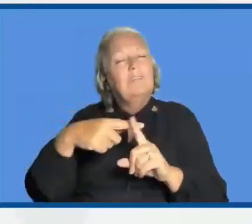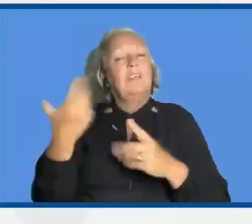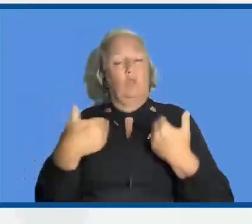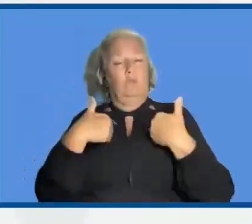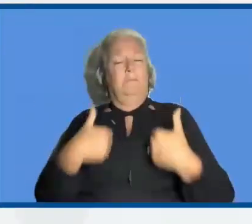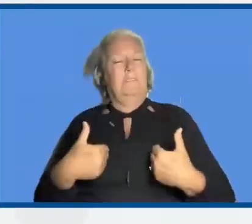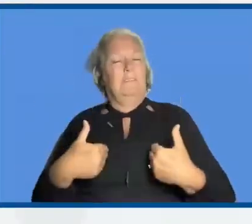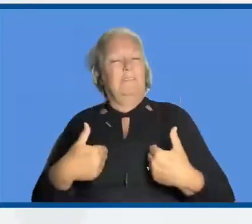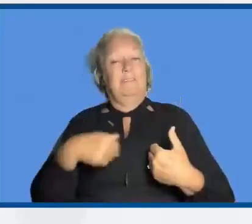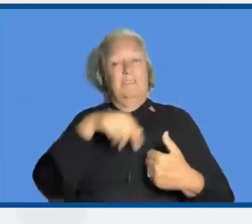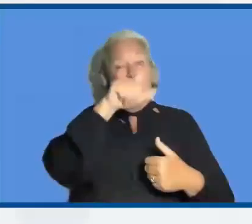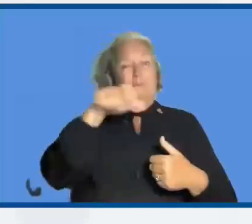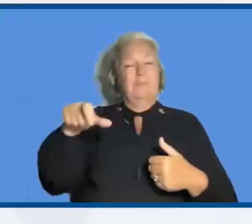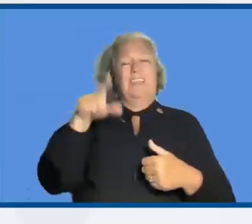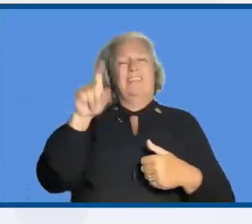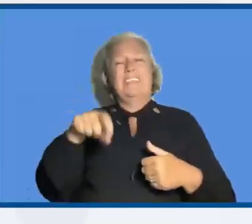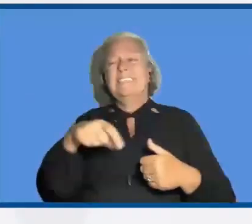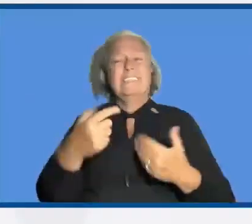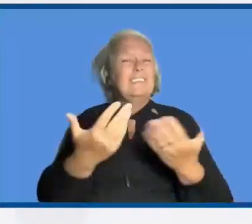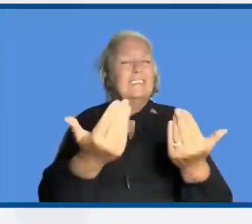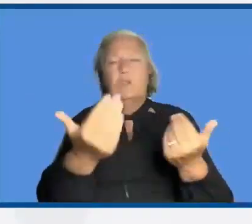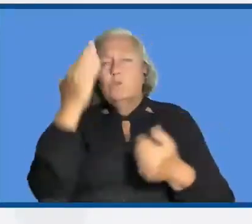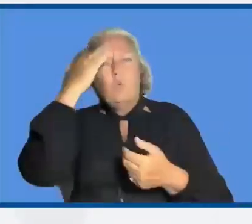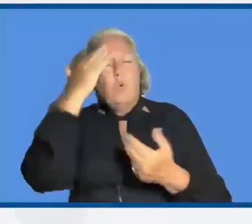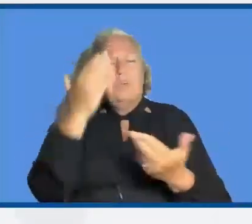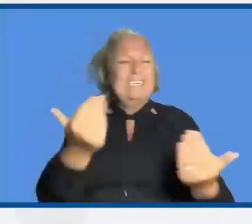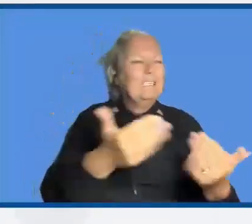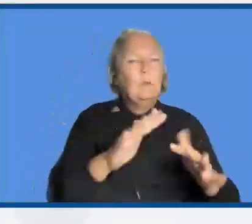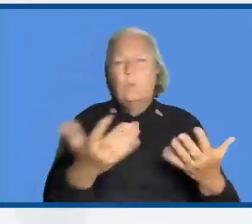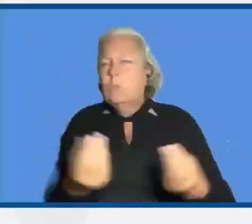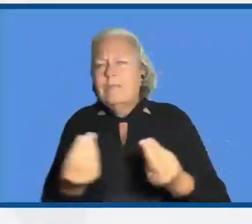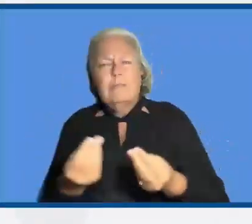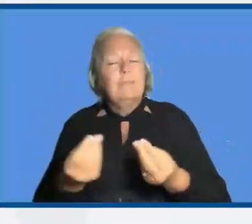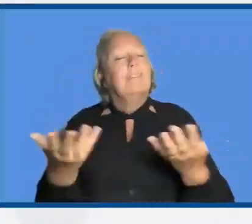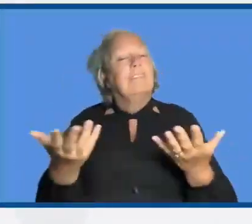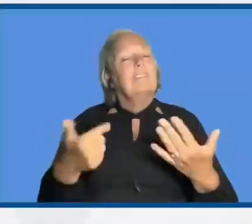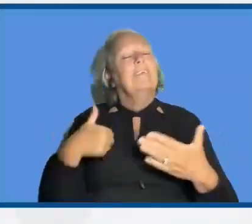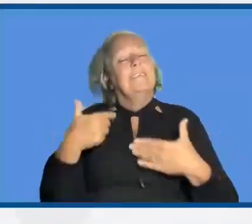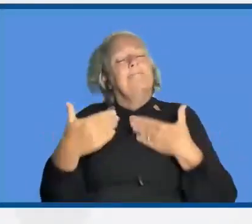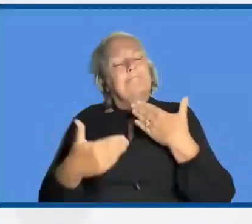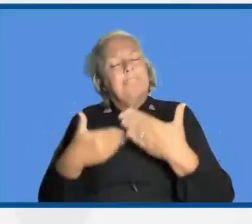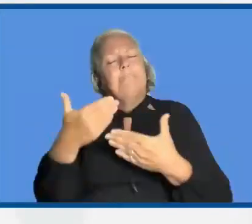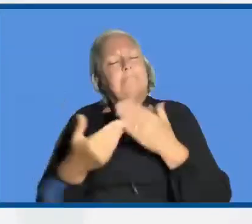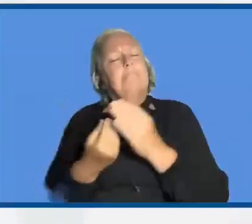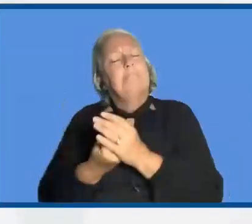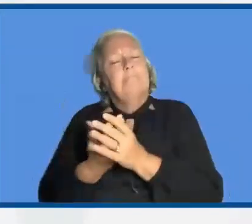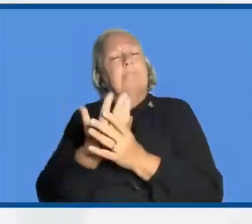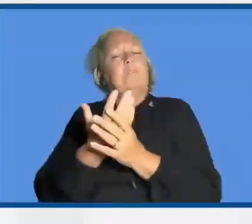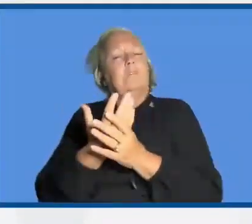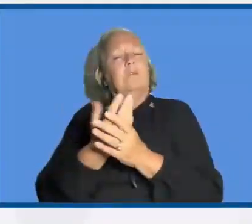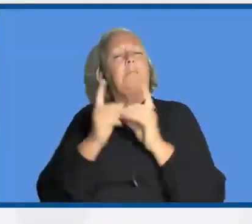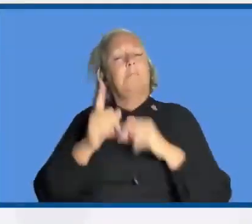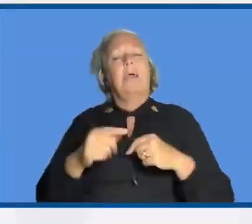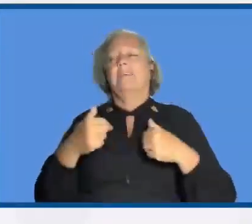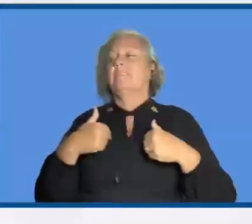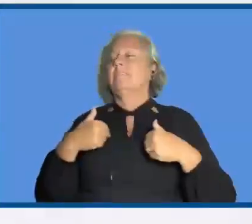seek answers. And as a result of this, we continue growing and thinking that integrating ourselves to a